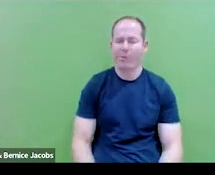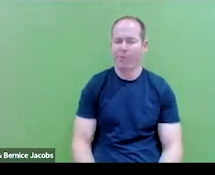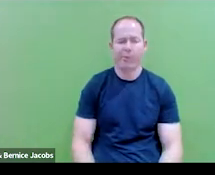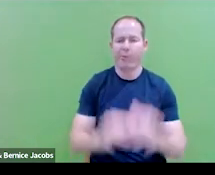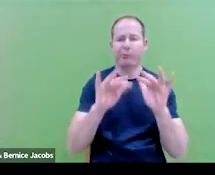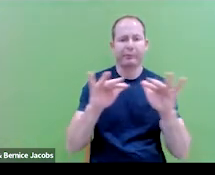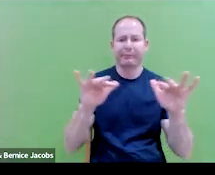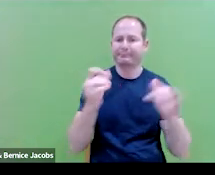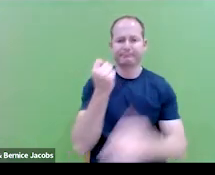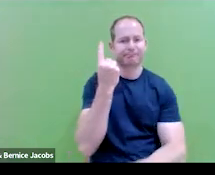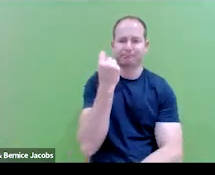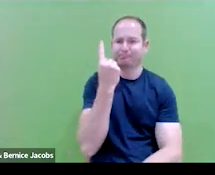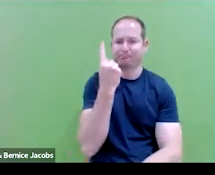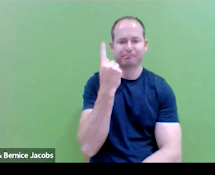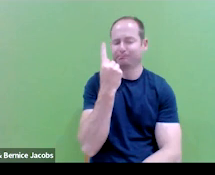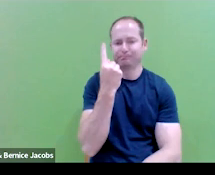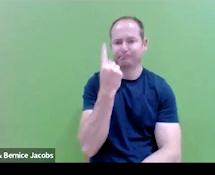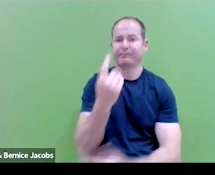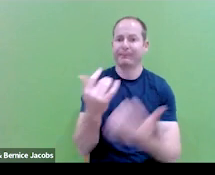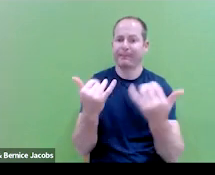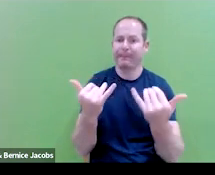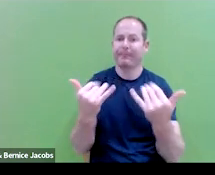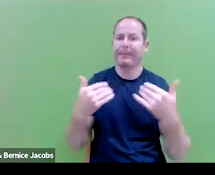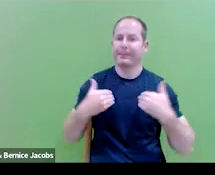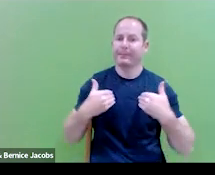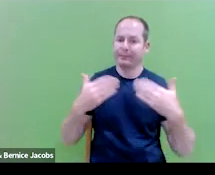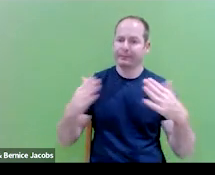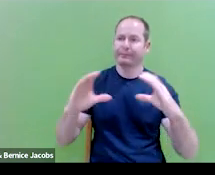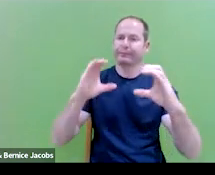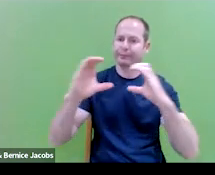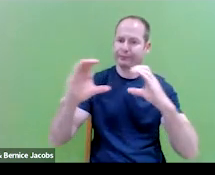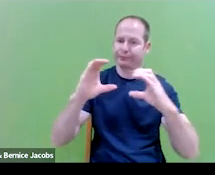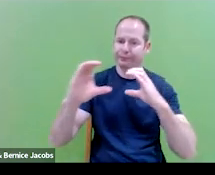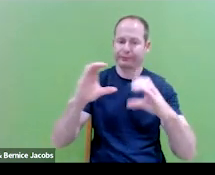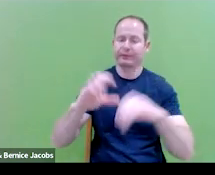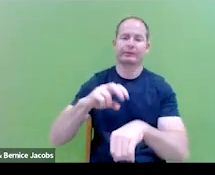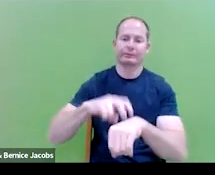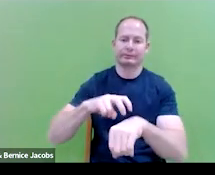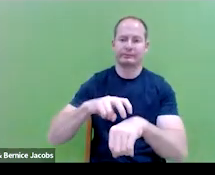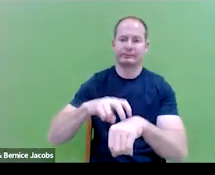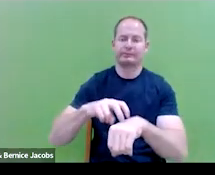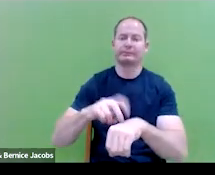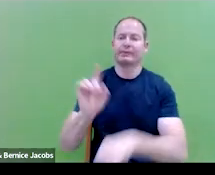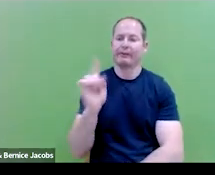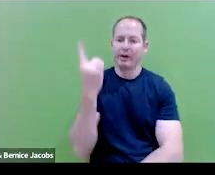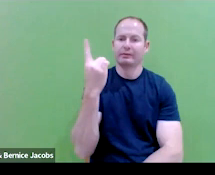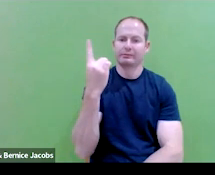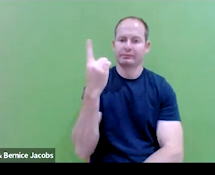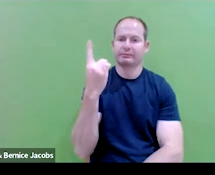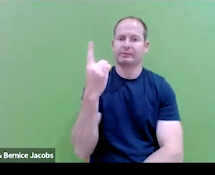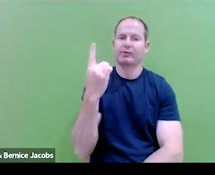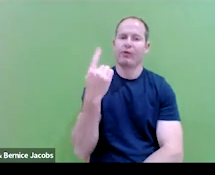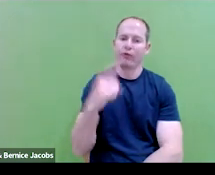understanding, and opening up the conversation is definitely a very good first step to try and drive it